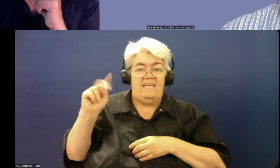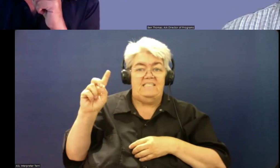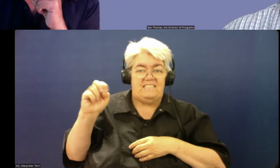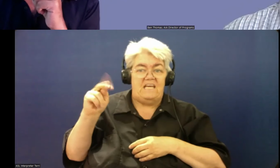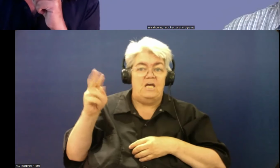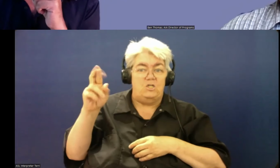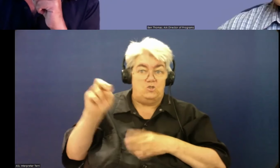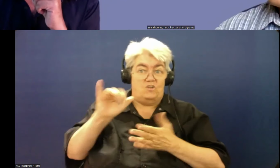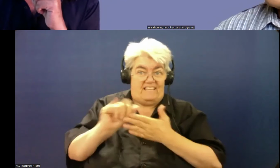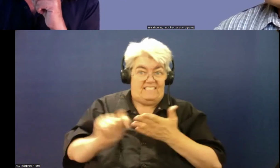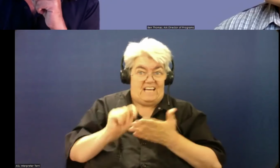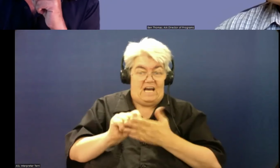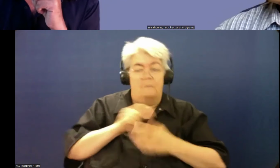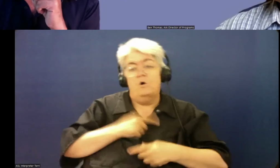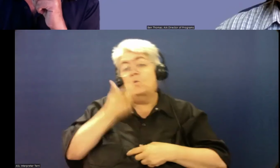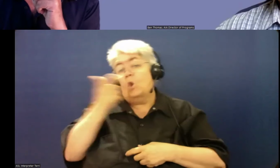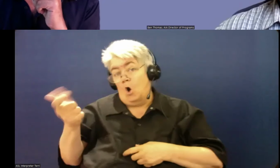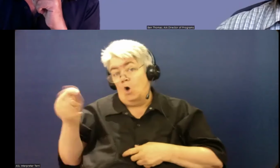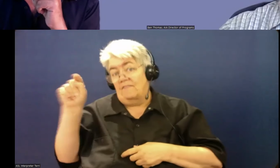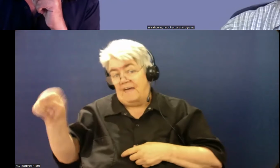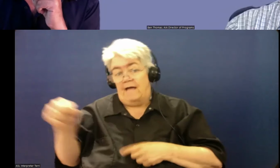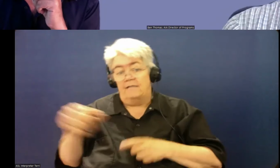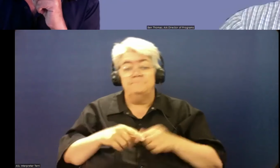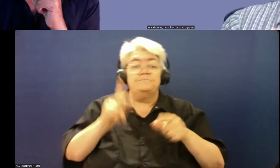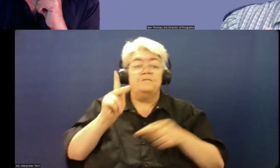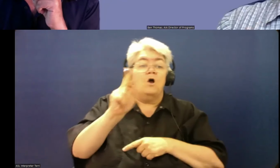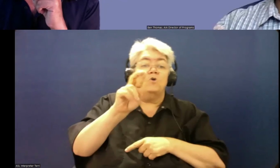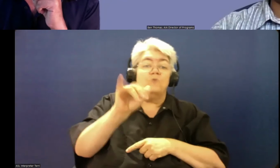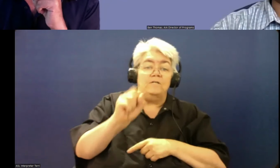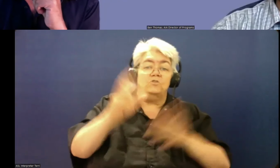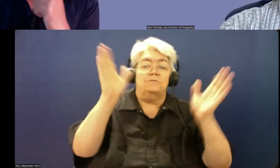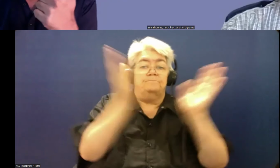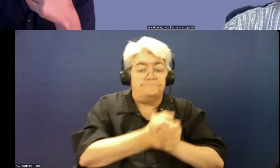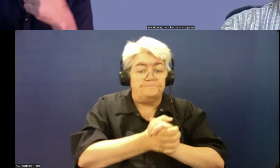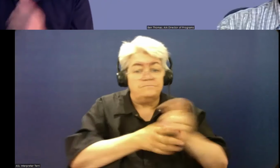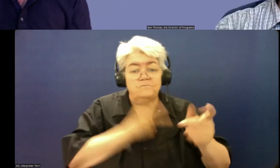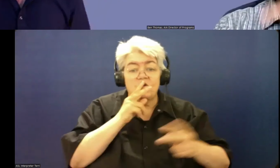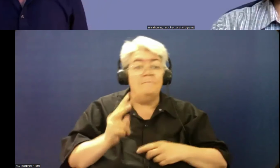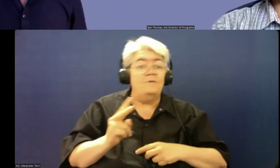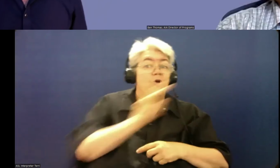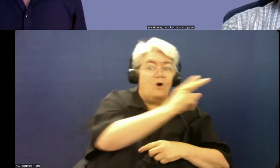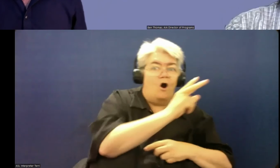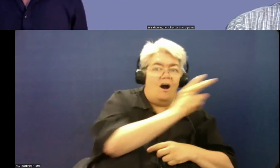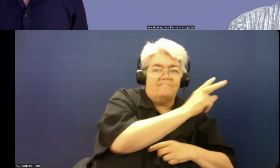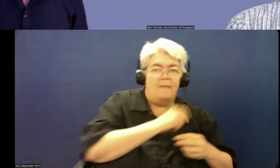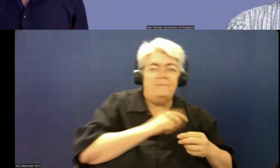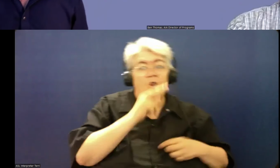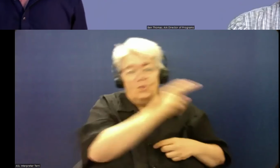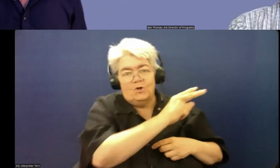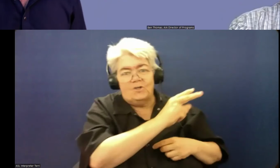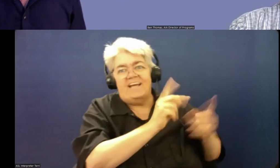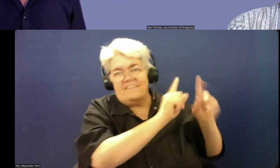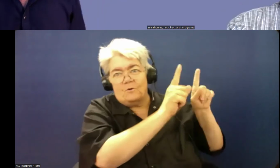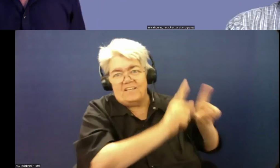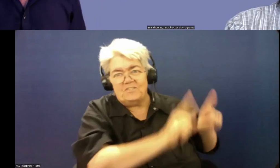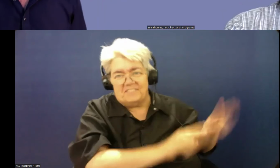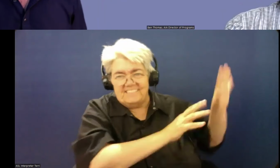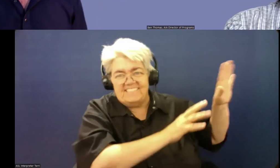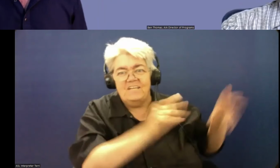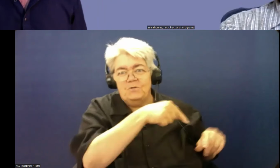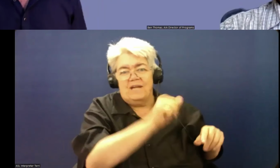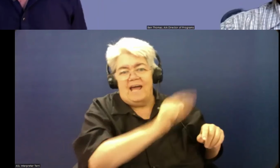as well. Chris, there are, so if I'm looking off the site, it's to, to look at the side, the questions that are coming up.